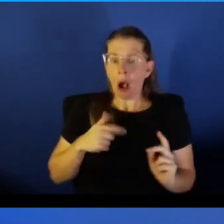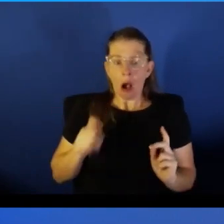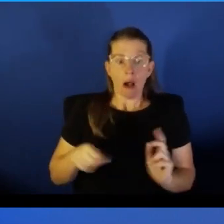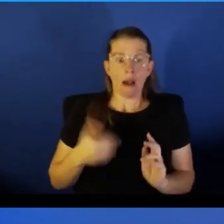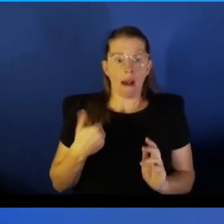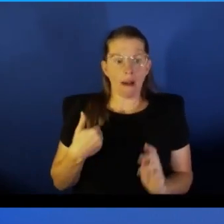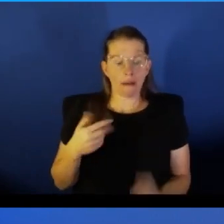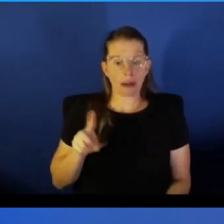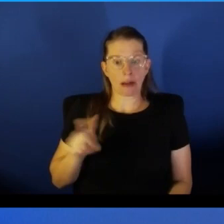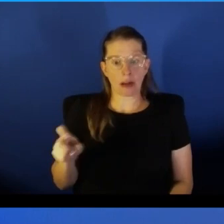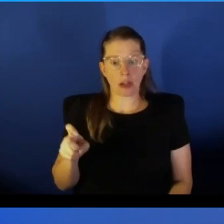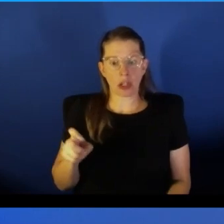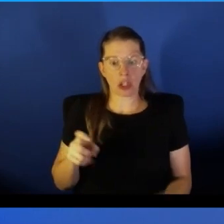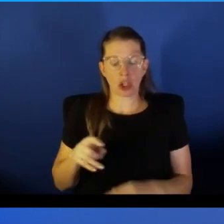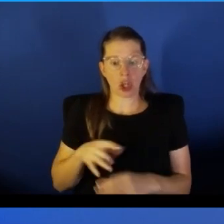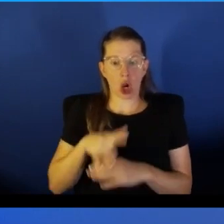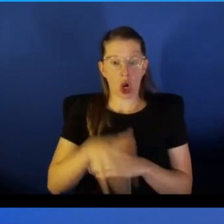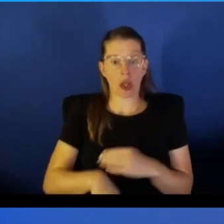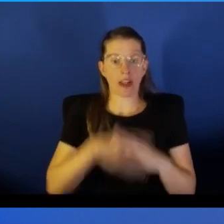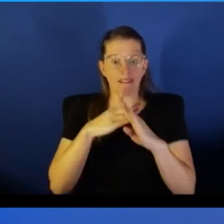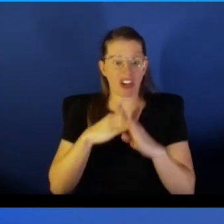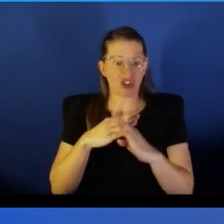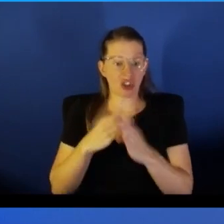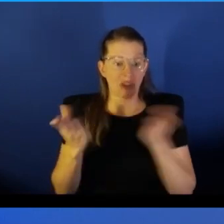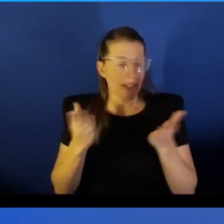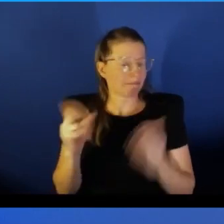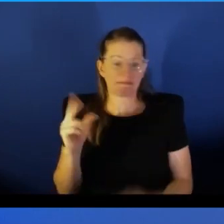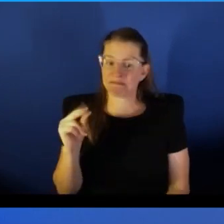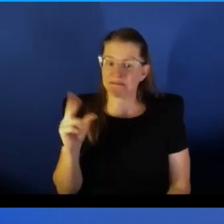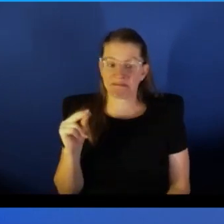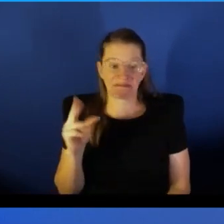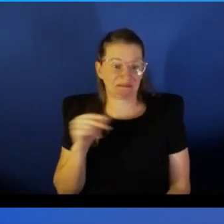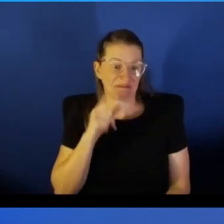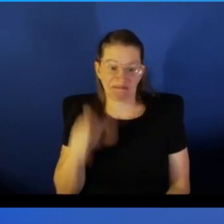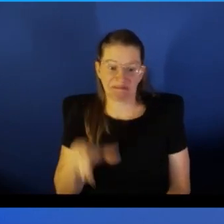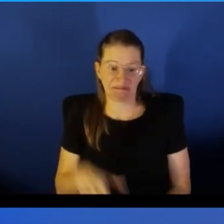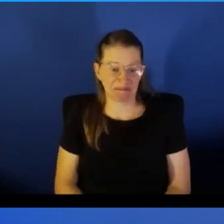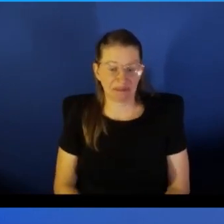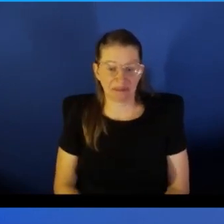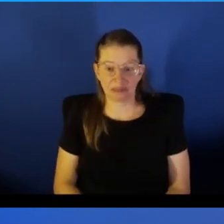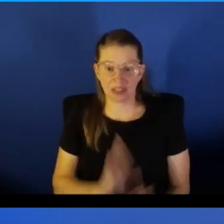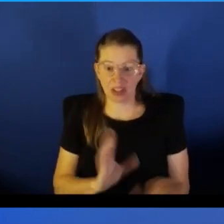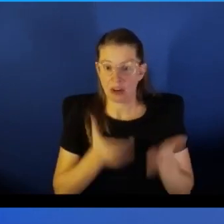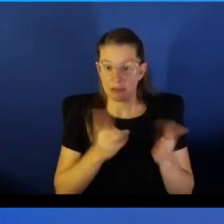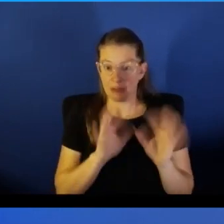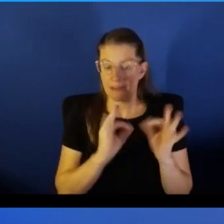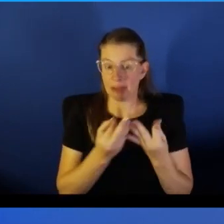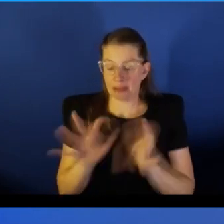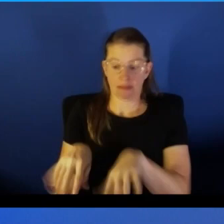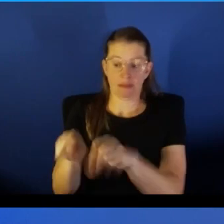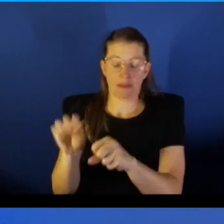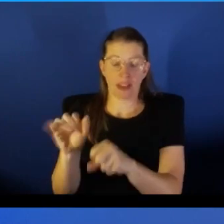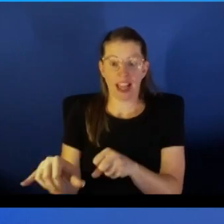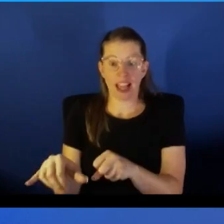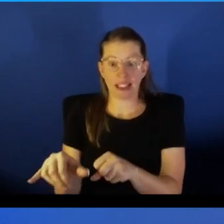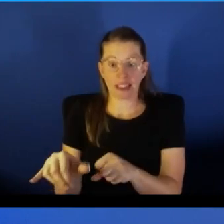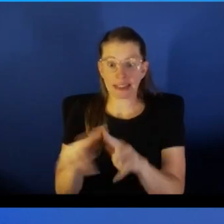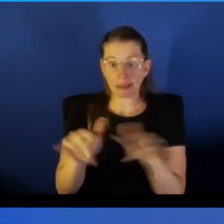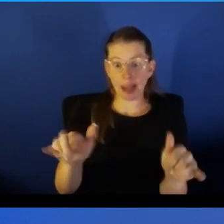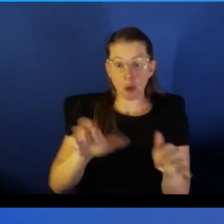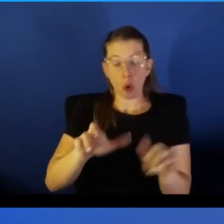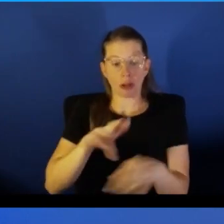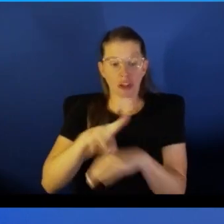some of these early intervention services, but that's not the case. We would recommend to families to do that either at the same time or even